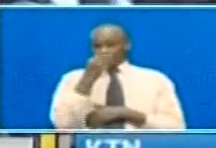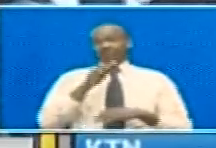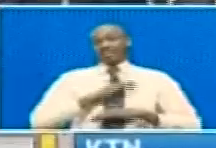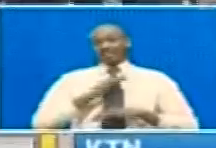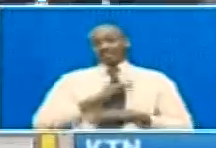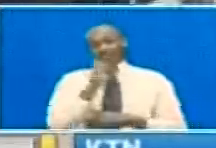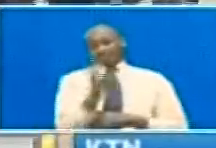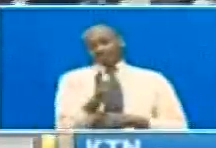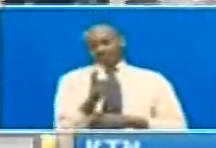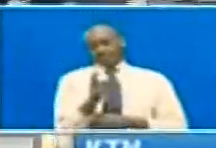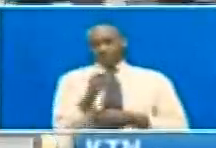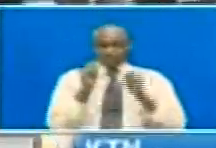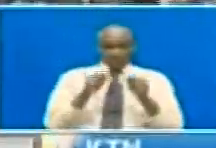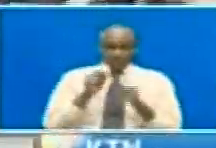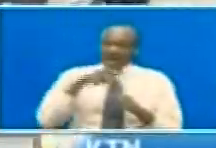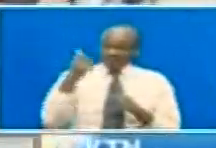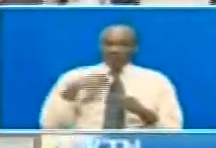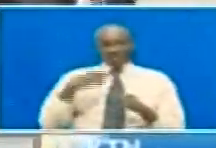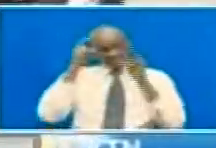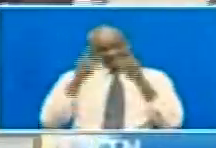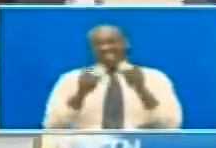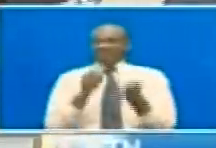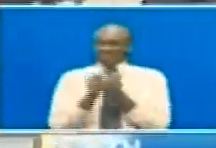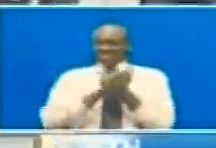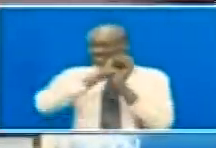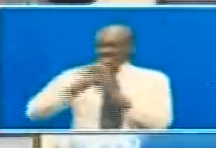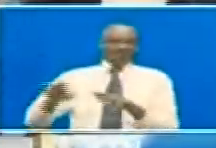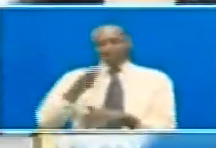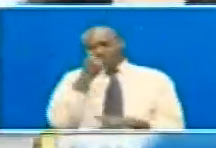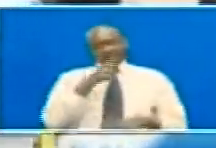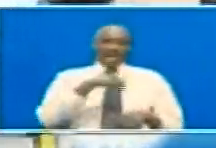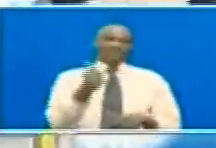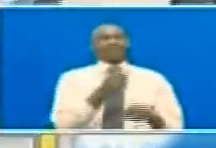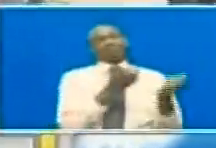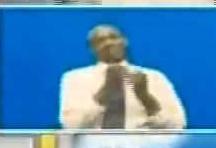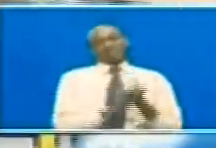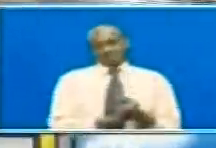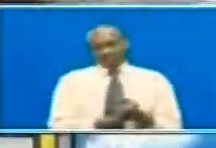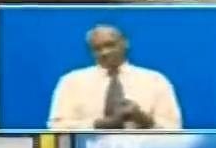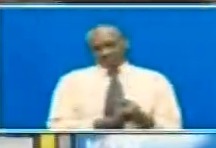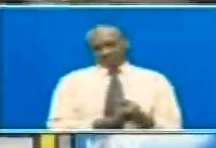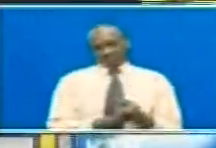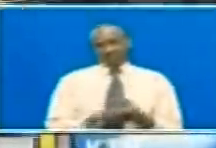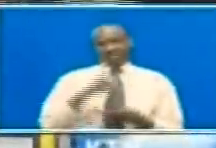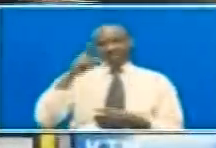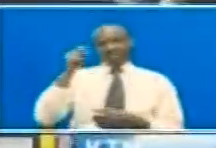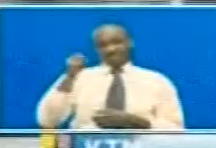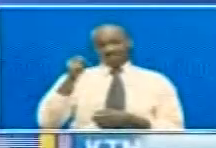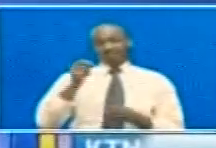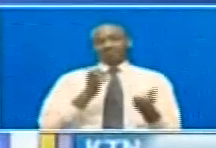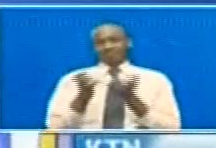maize growing and look for alternative ventures that will bring more money into their pockets. Philip Keitan, KTN